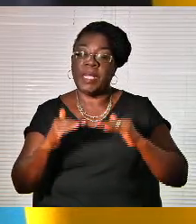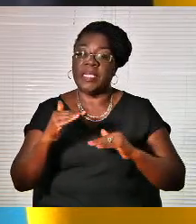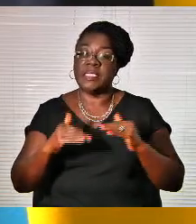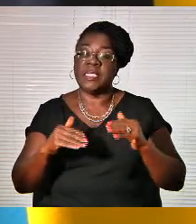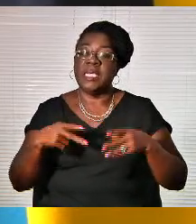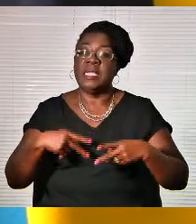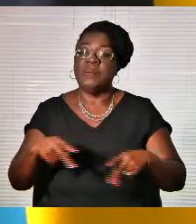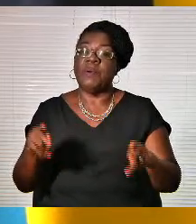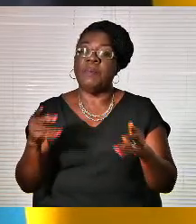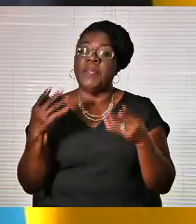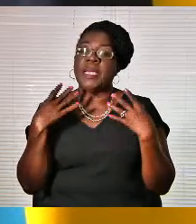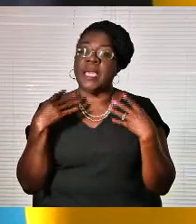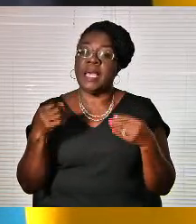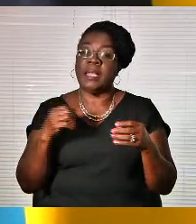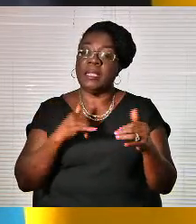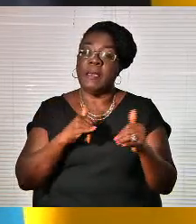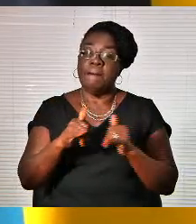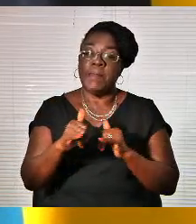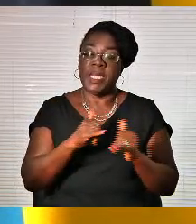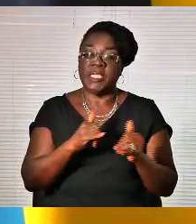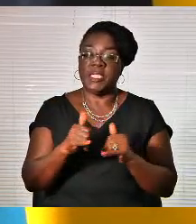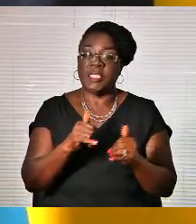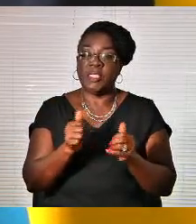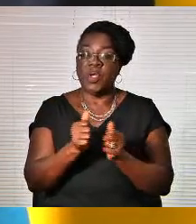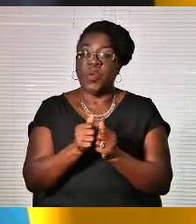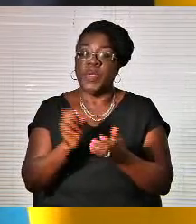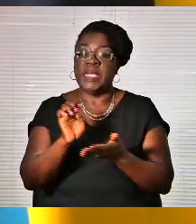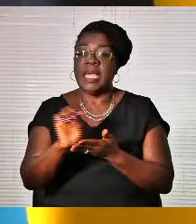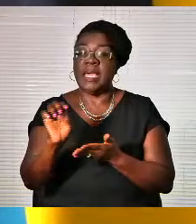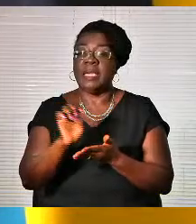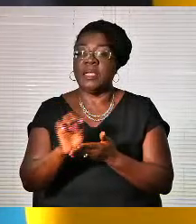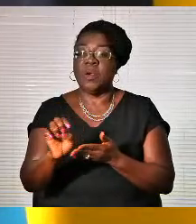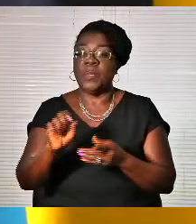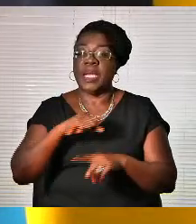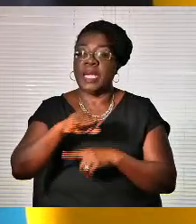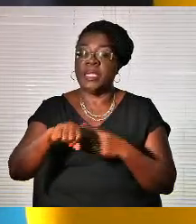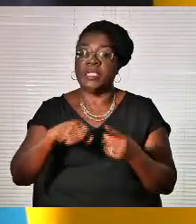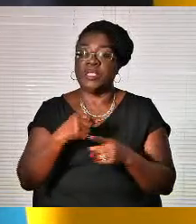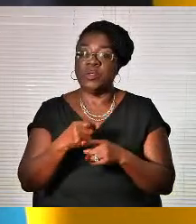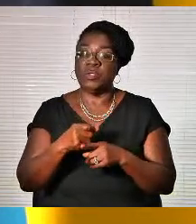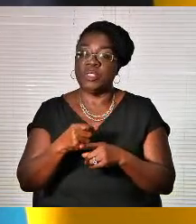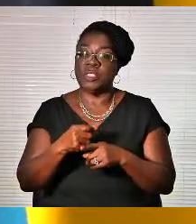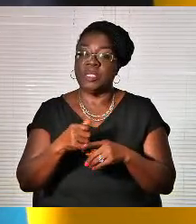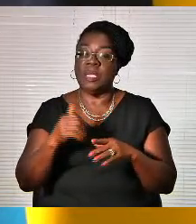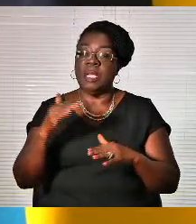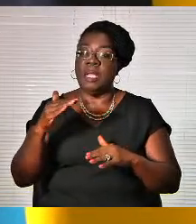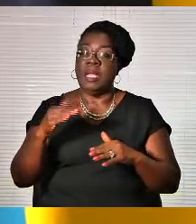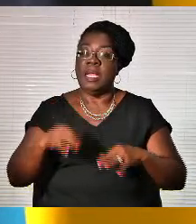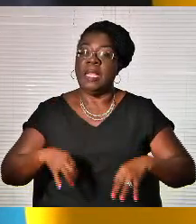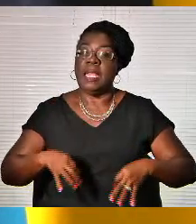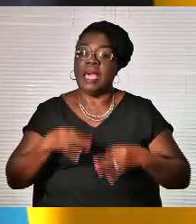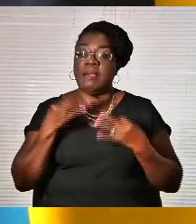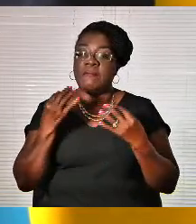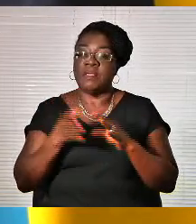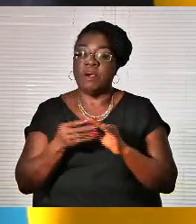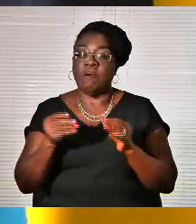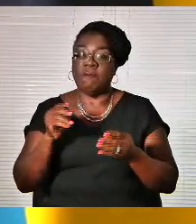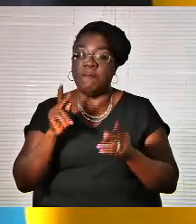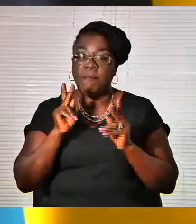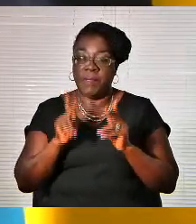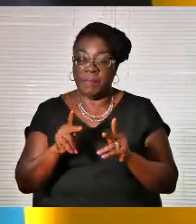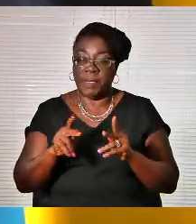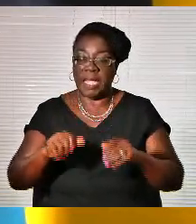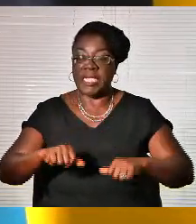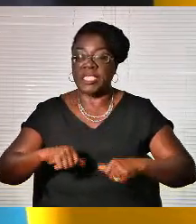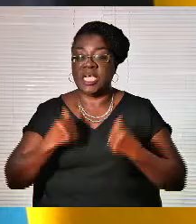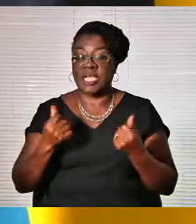health measures alongside the economic and the social measures that, and the social